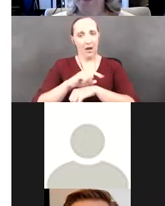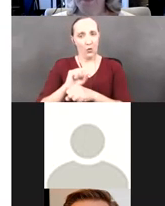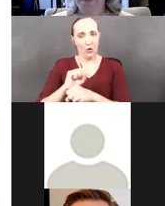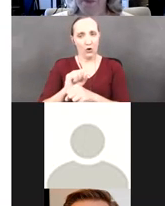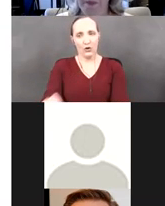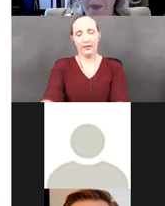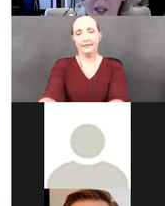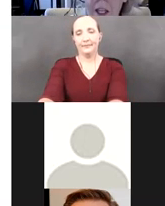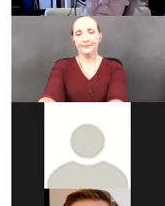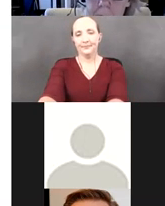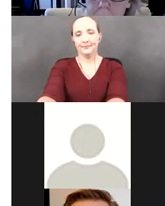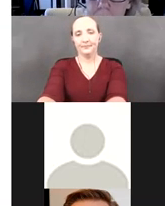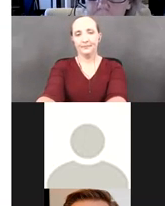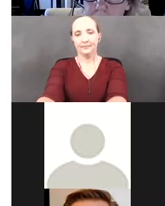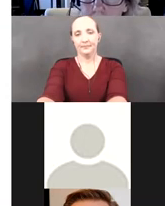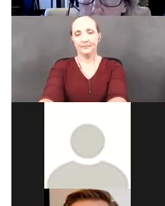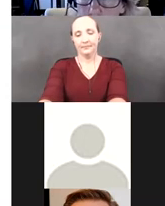día?